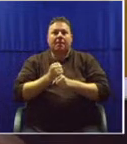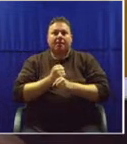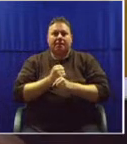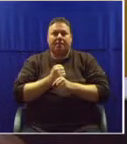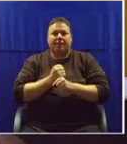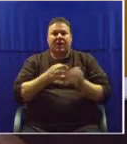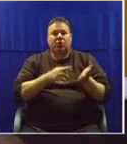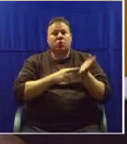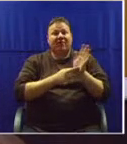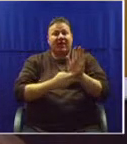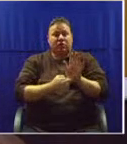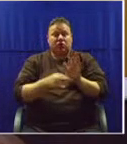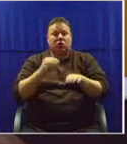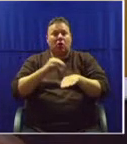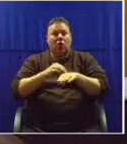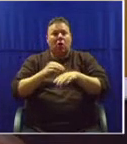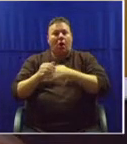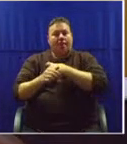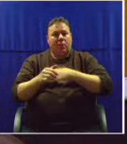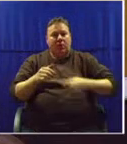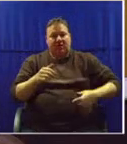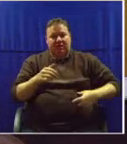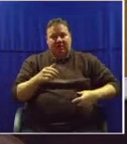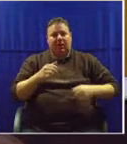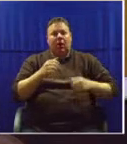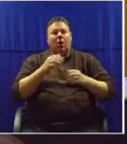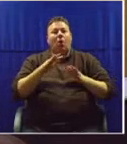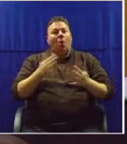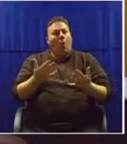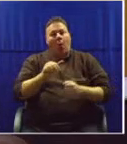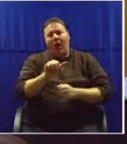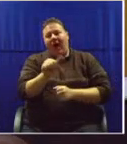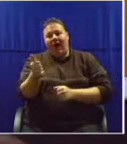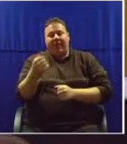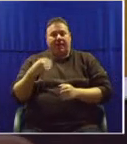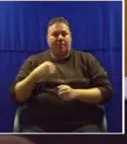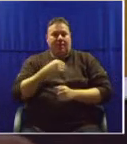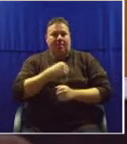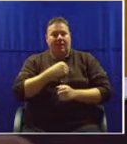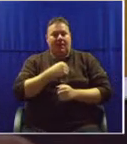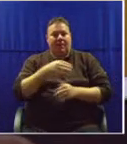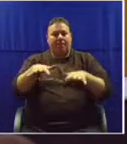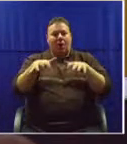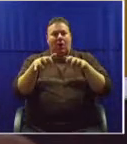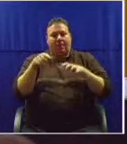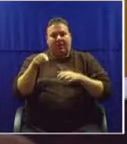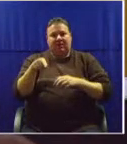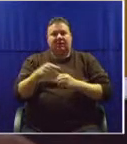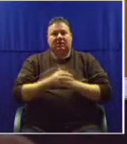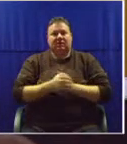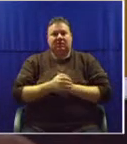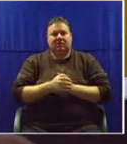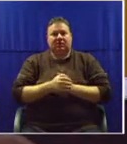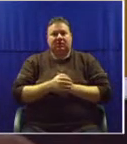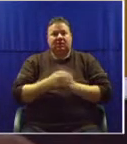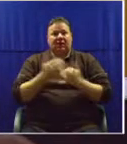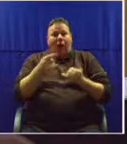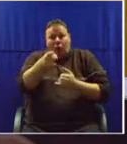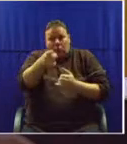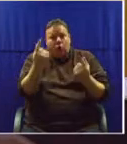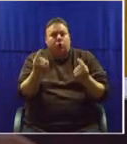the President or any other members of Parliament. And this is what you are